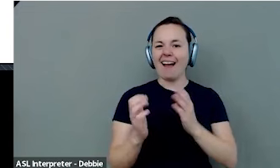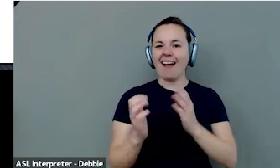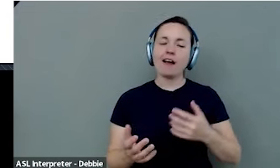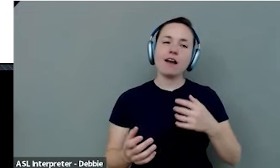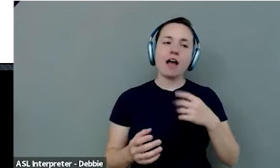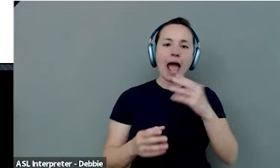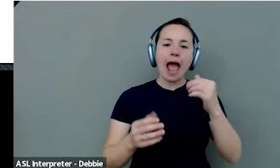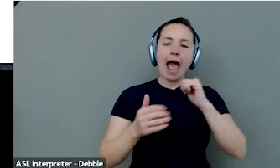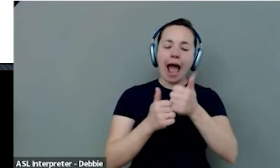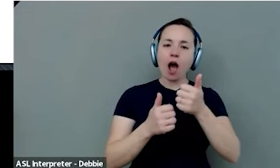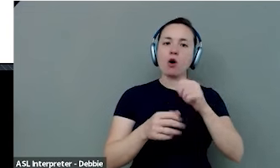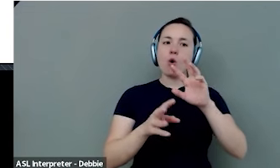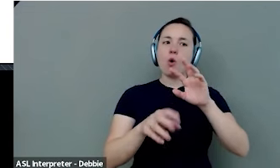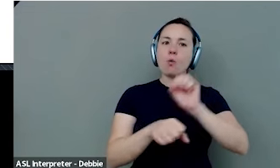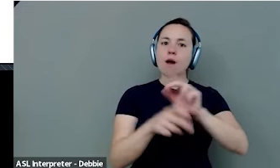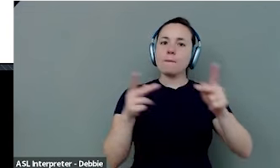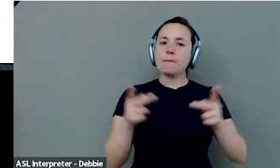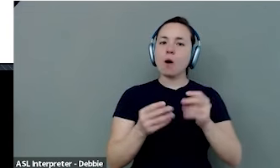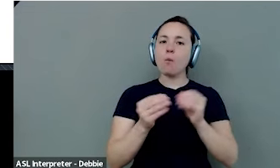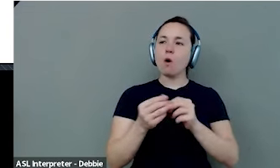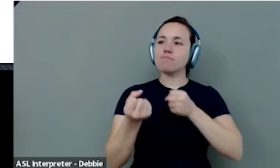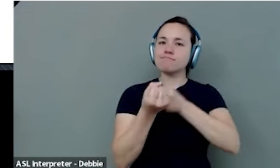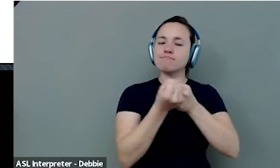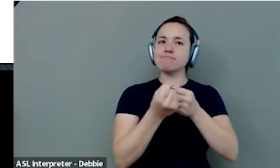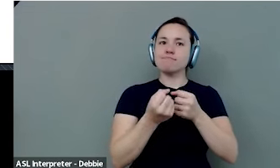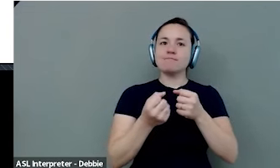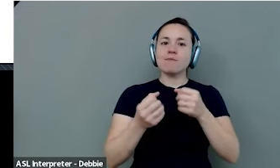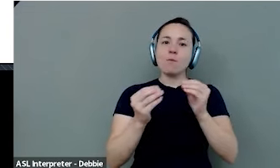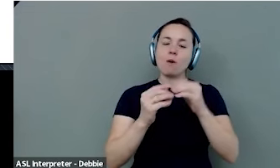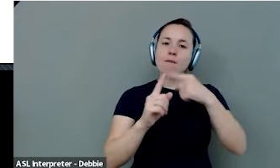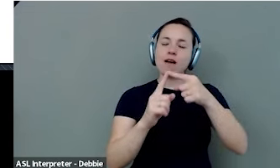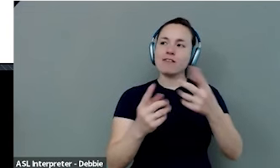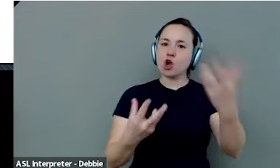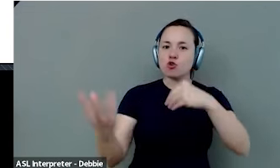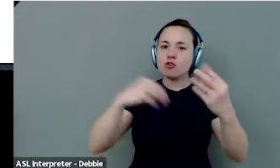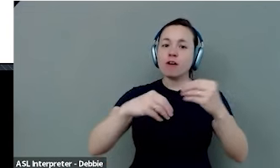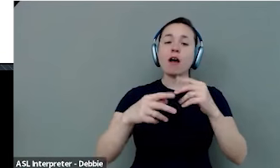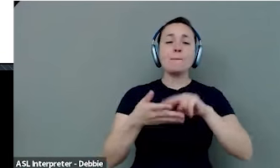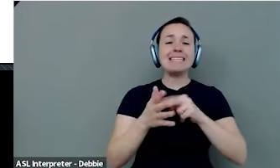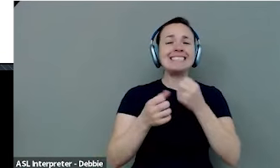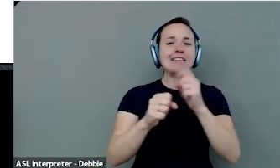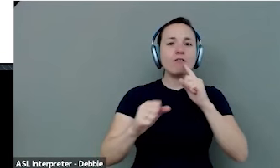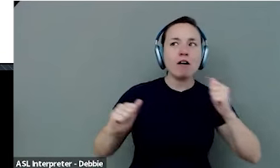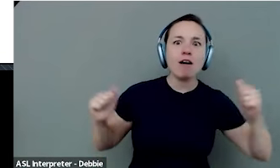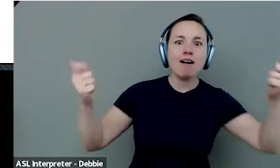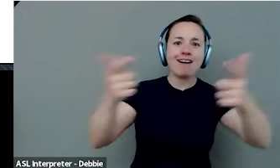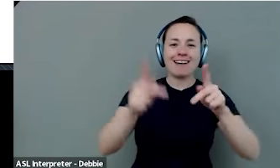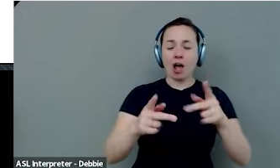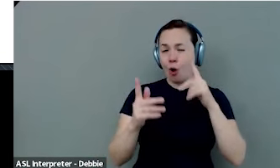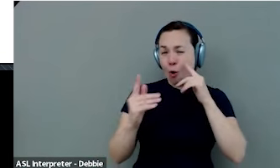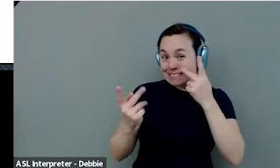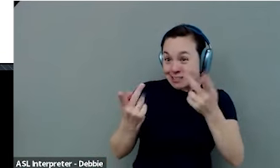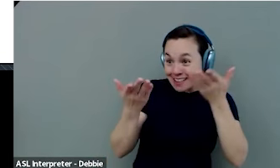inclusive workplaces to advocate for yourself and for others to make spaces that are safer for all of us. Hope to see y'all there. If you